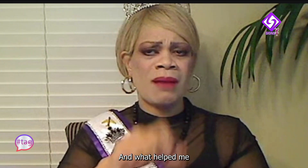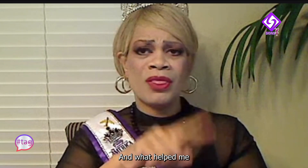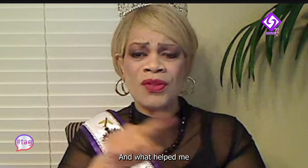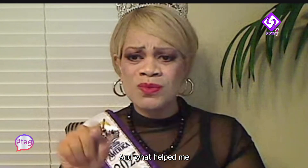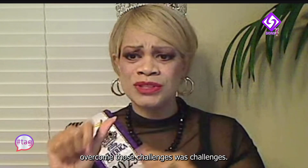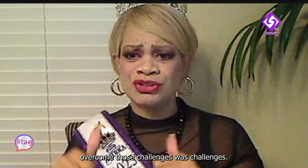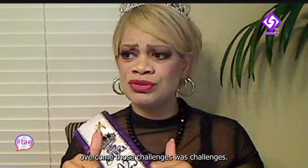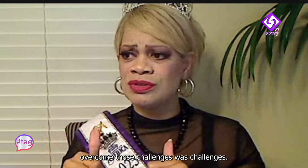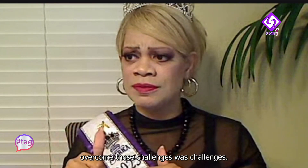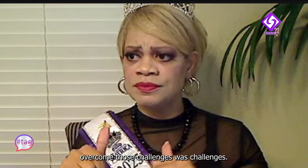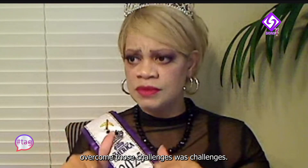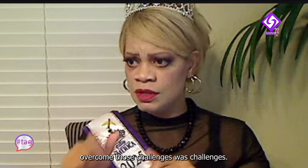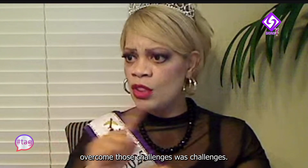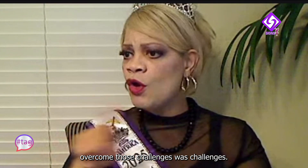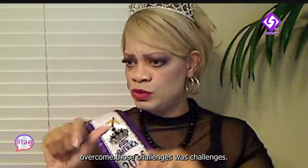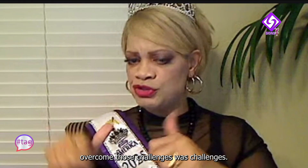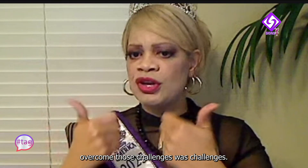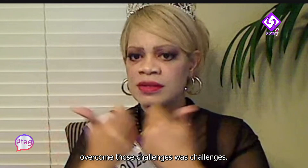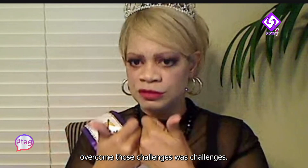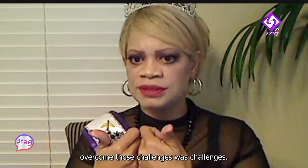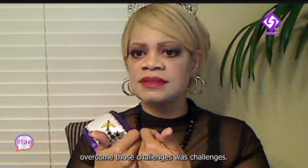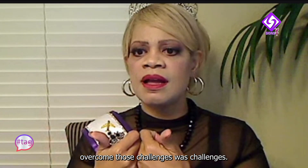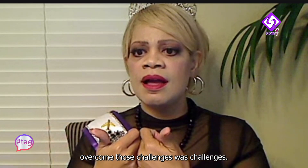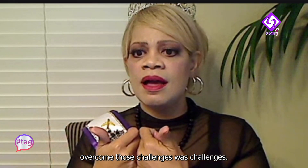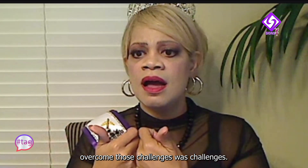what helped me overcome those challenges was